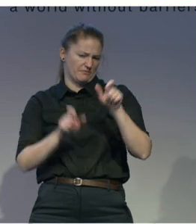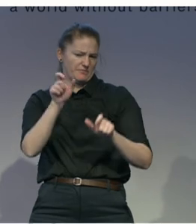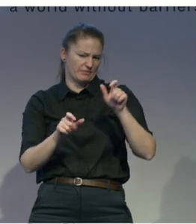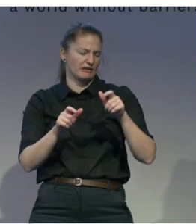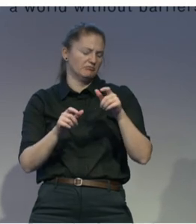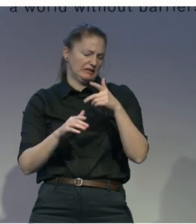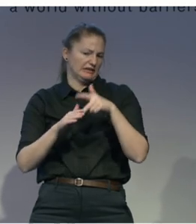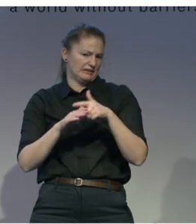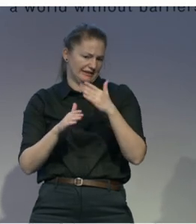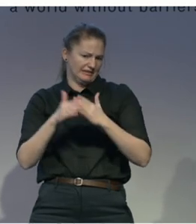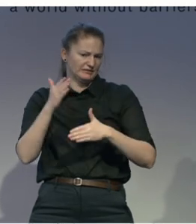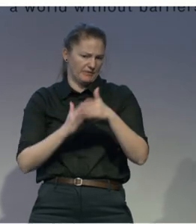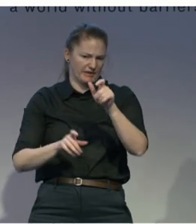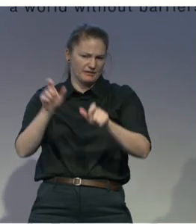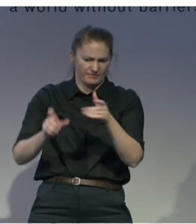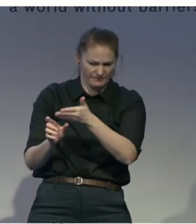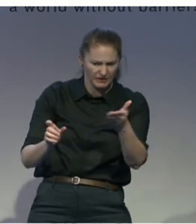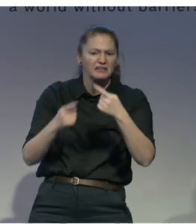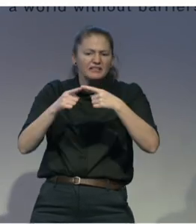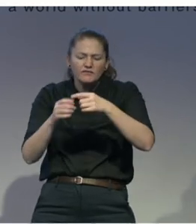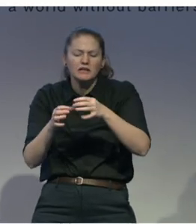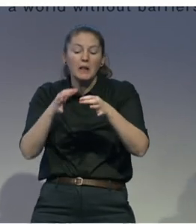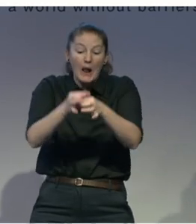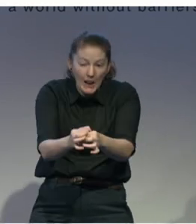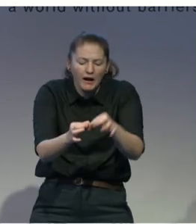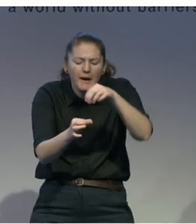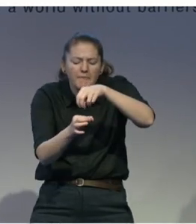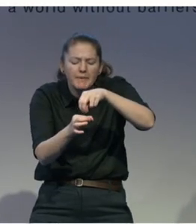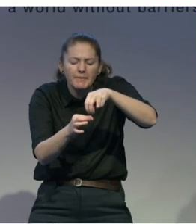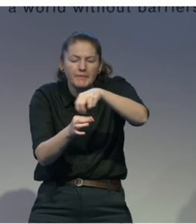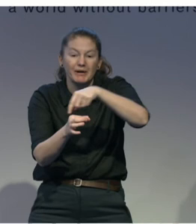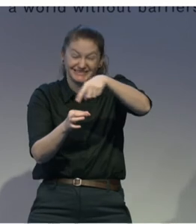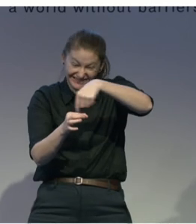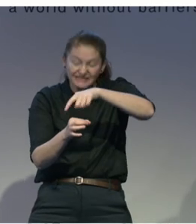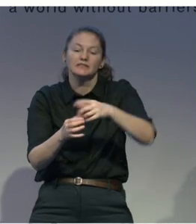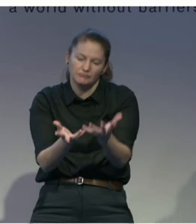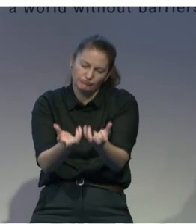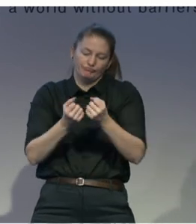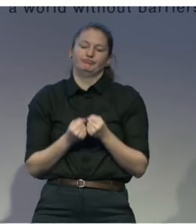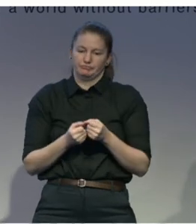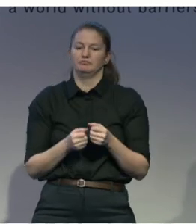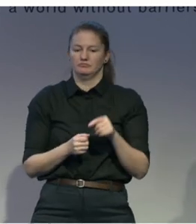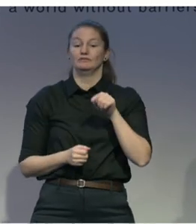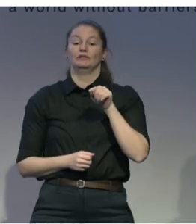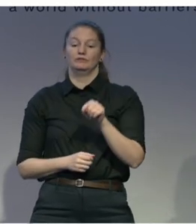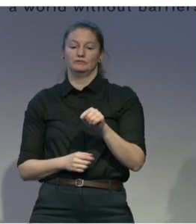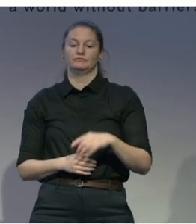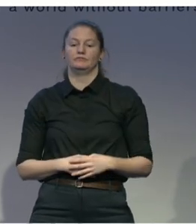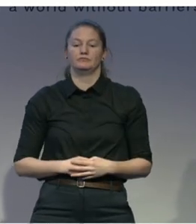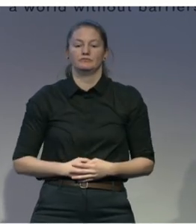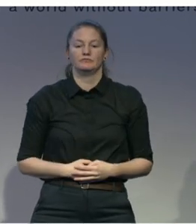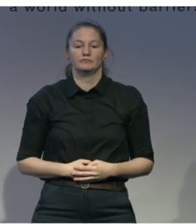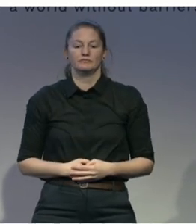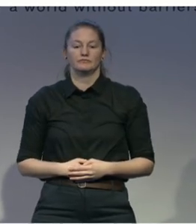municipalities. It was the persons with disabilities themselves who presented these laws to the